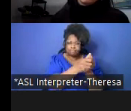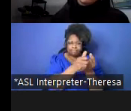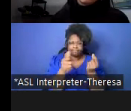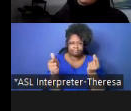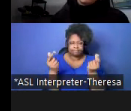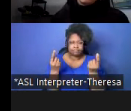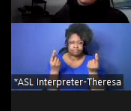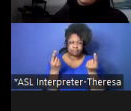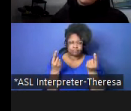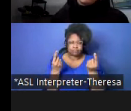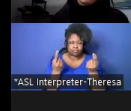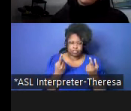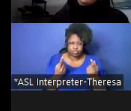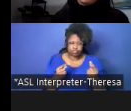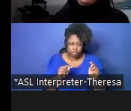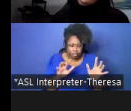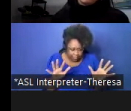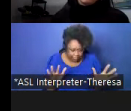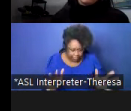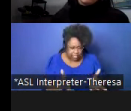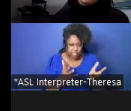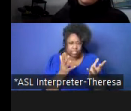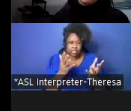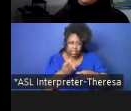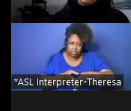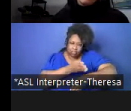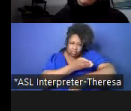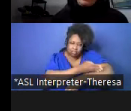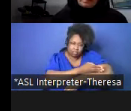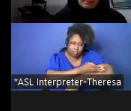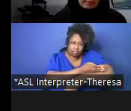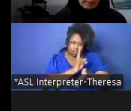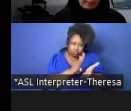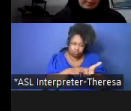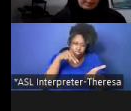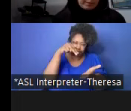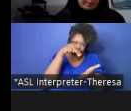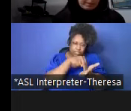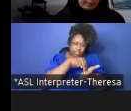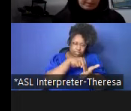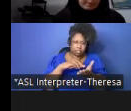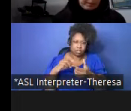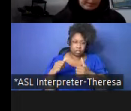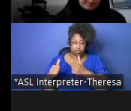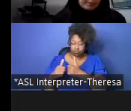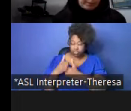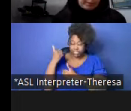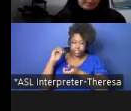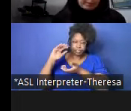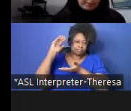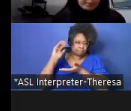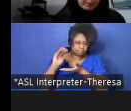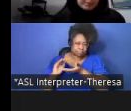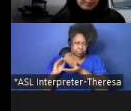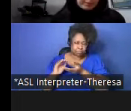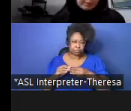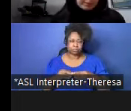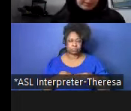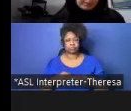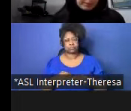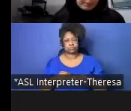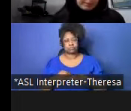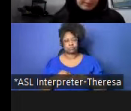to advance resiliency and reduce risk? Throughout the region, this is largely